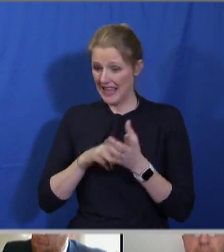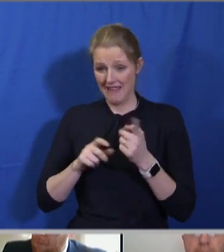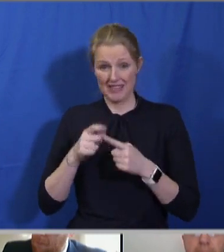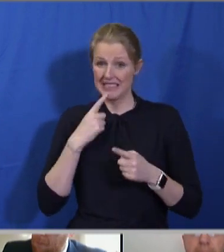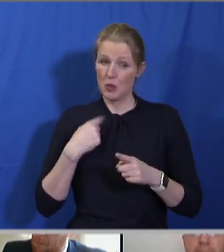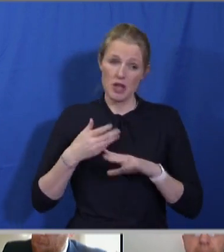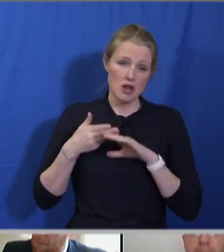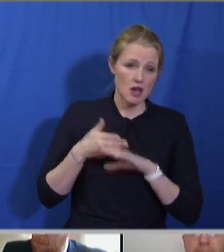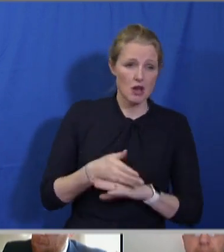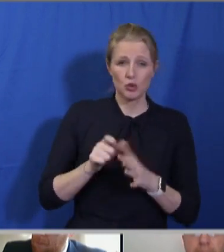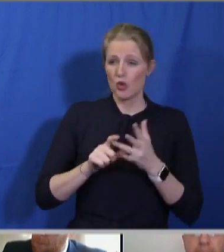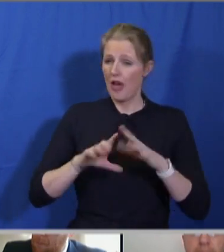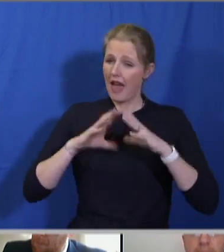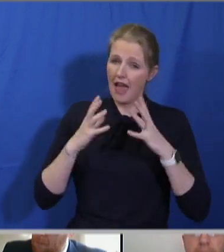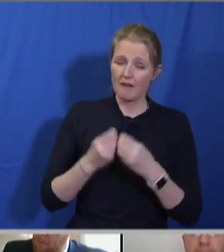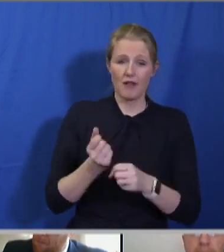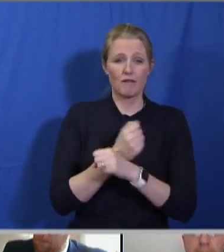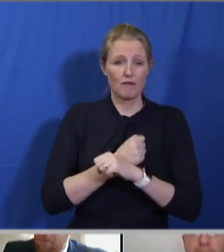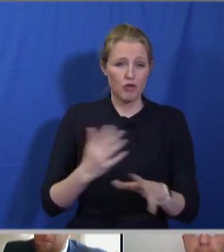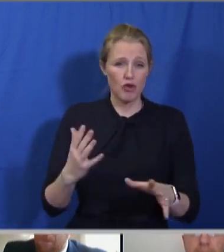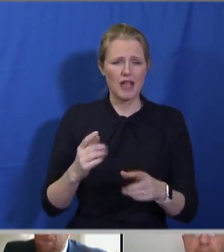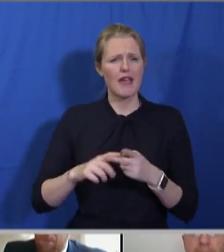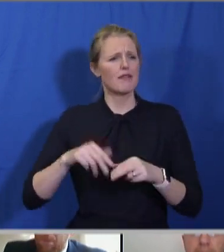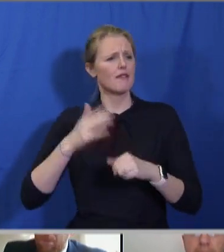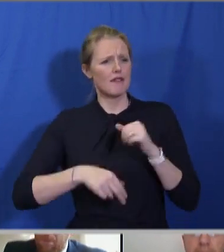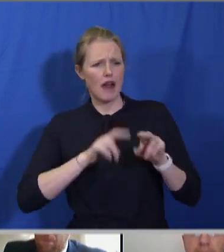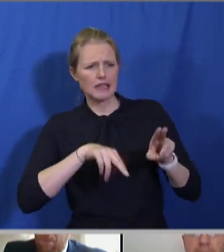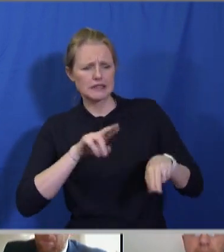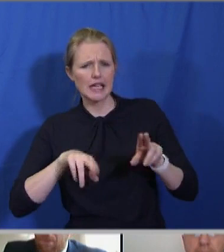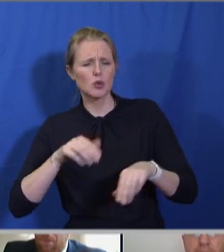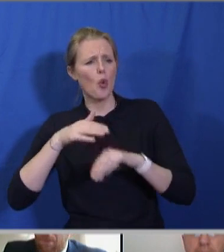free. And if they haven't done it, will they commit to doing it now?